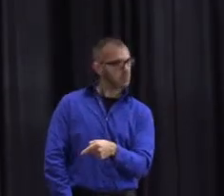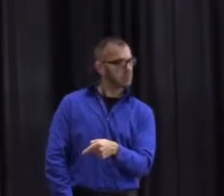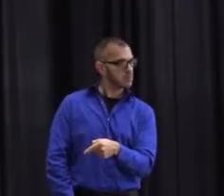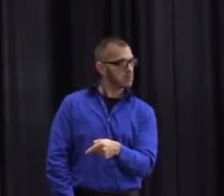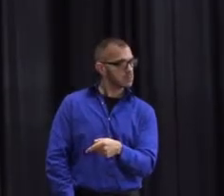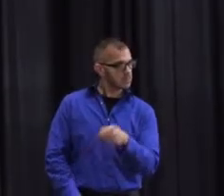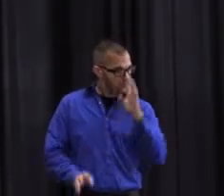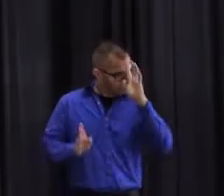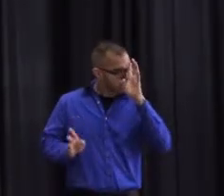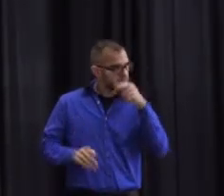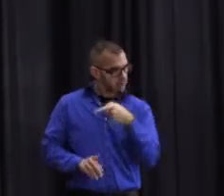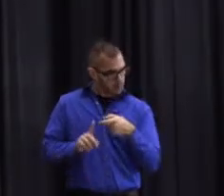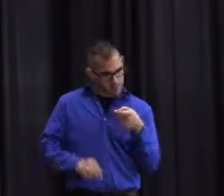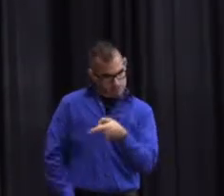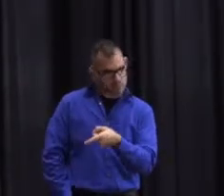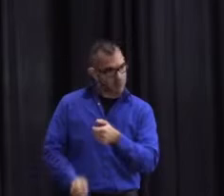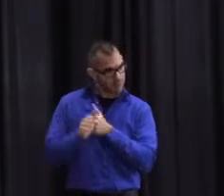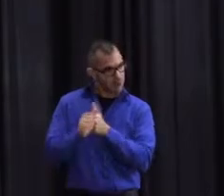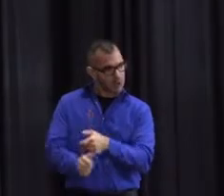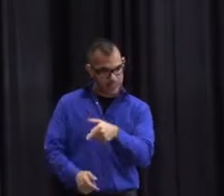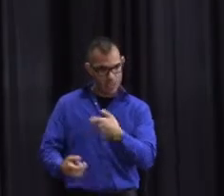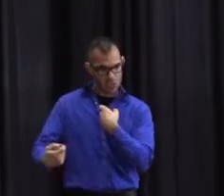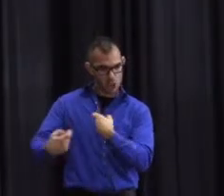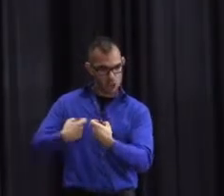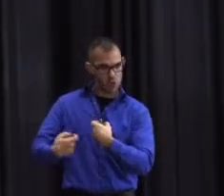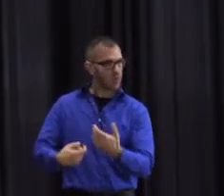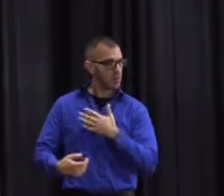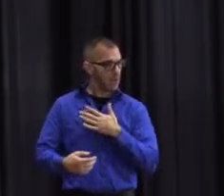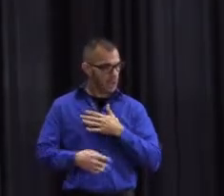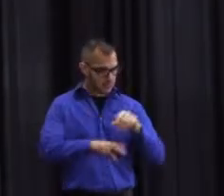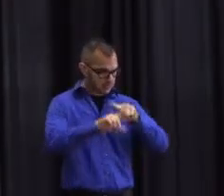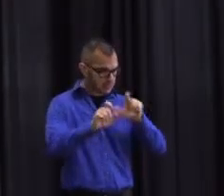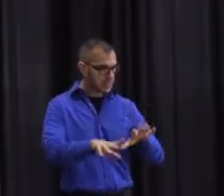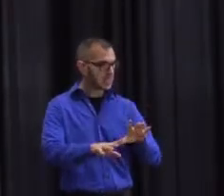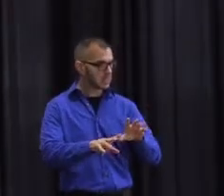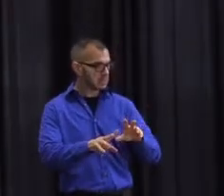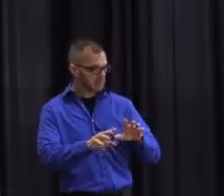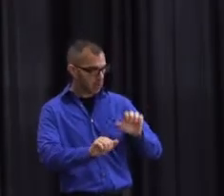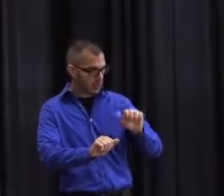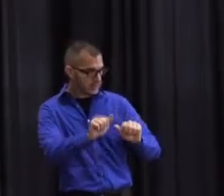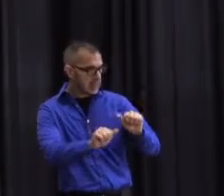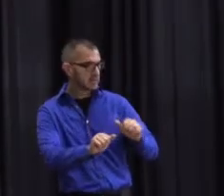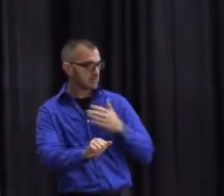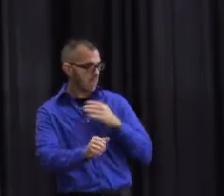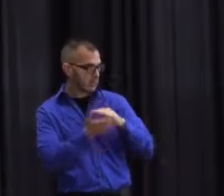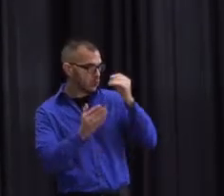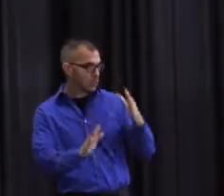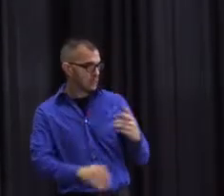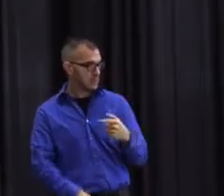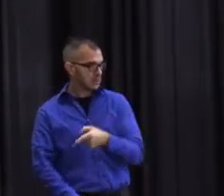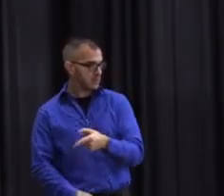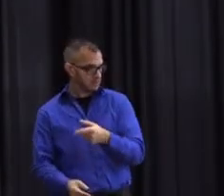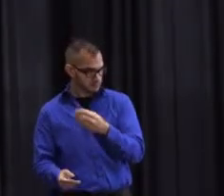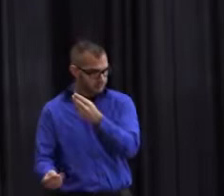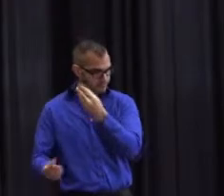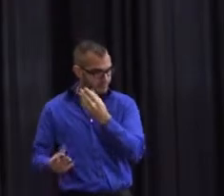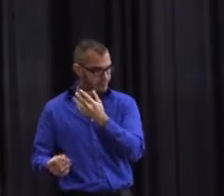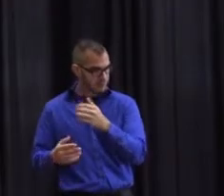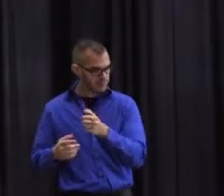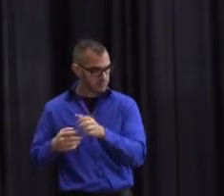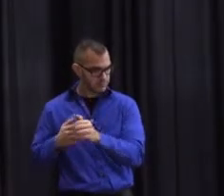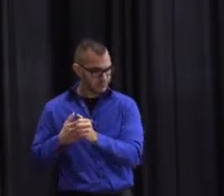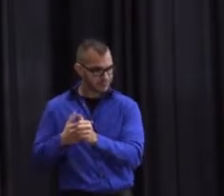textbook, so they control how I assess my students and all. And I would really love to be